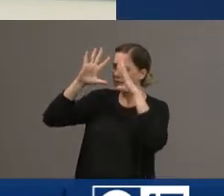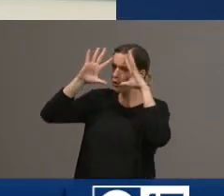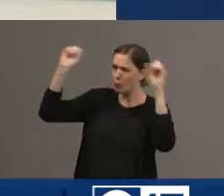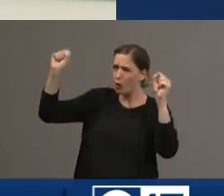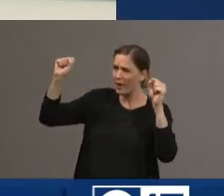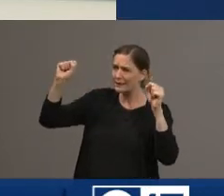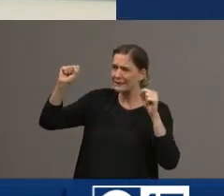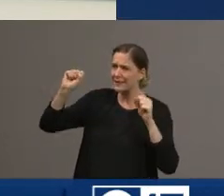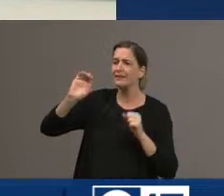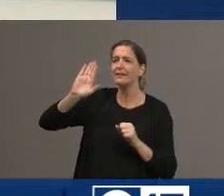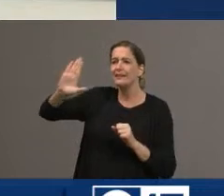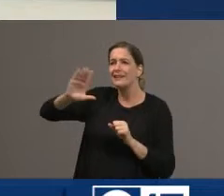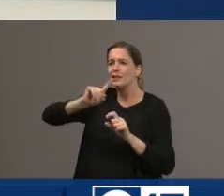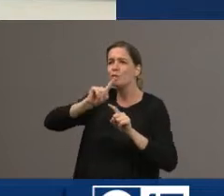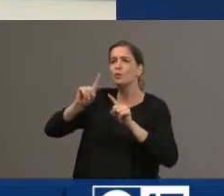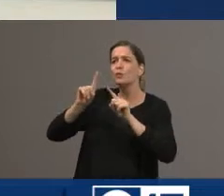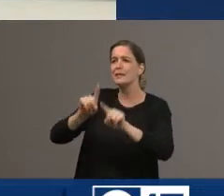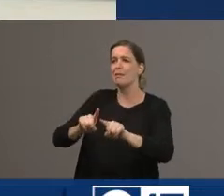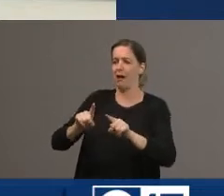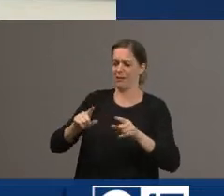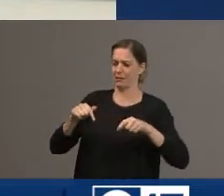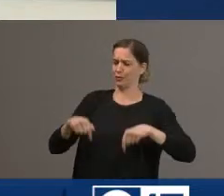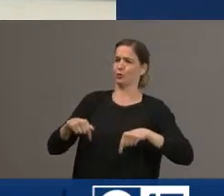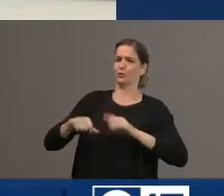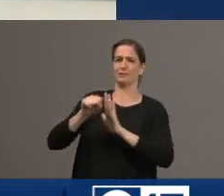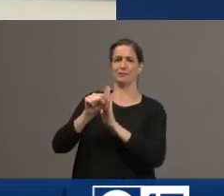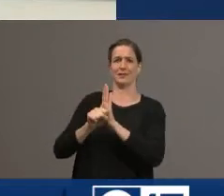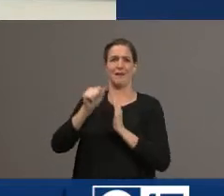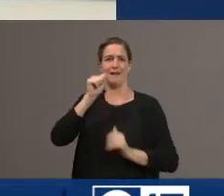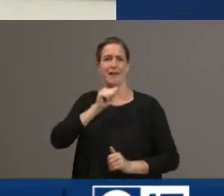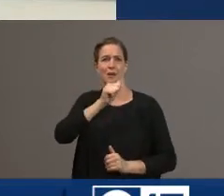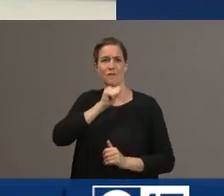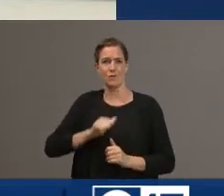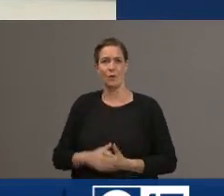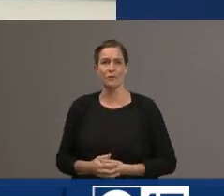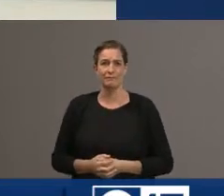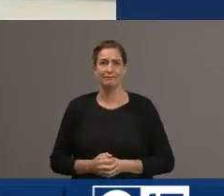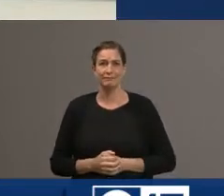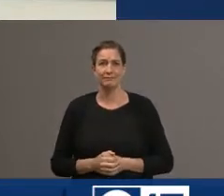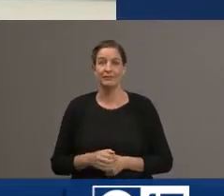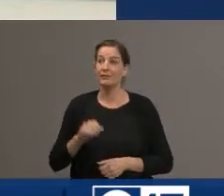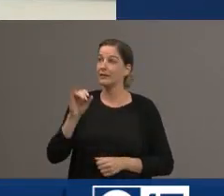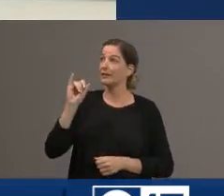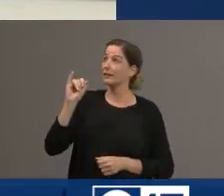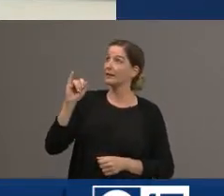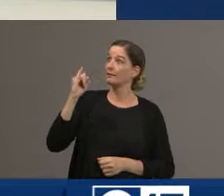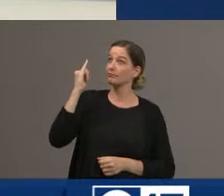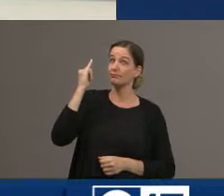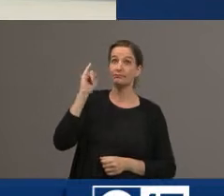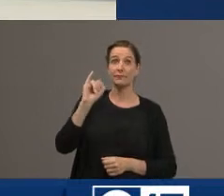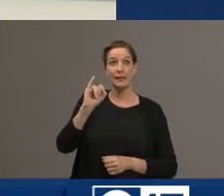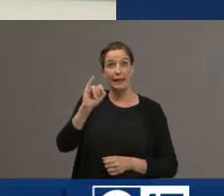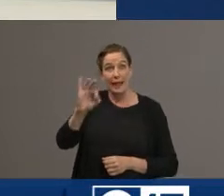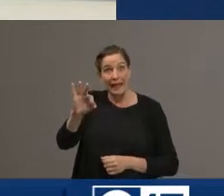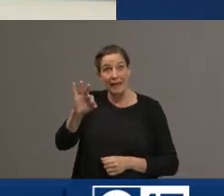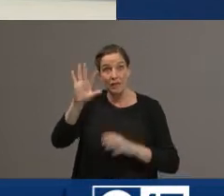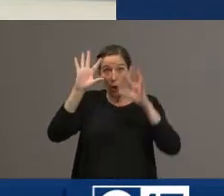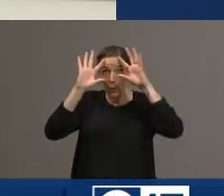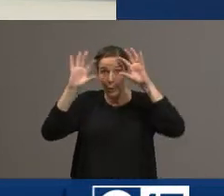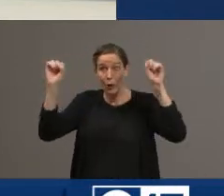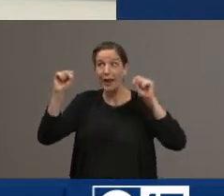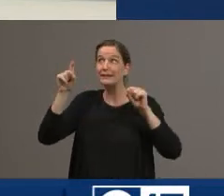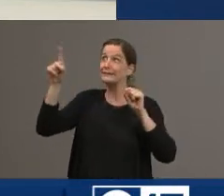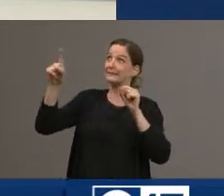to Arizona. If he said that he was going to slow testing down, well, he wasn't referring